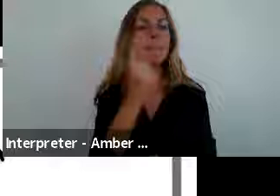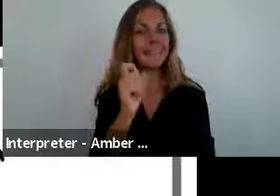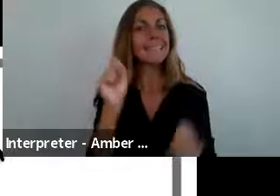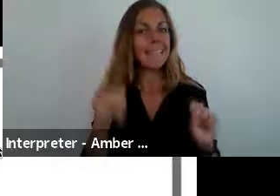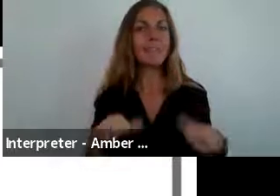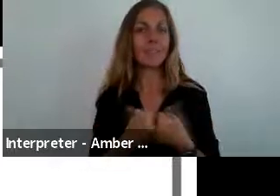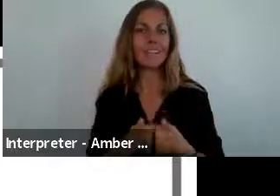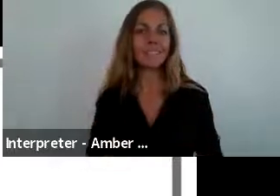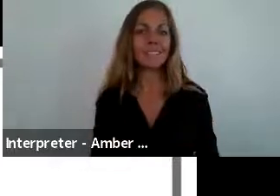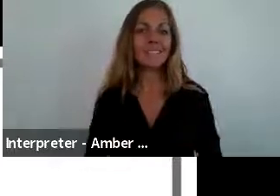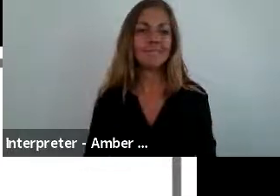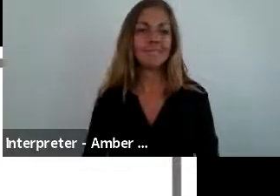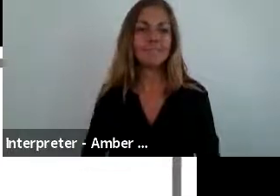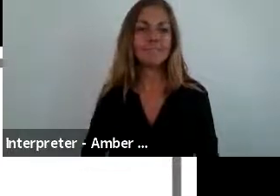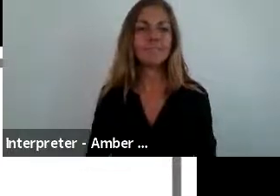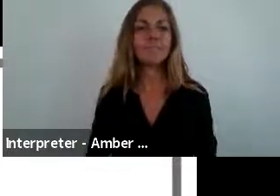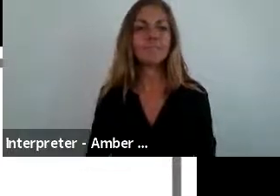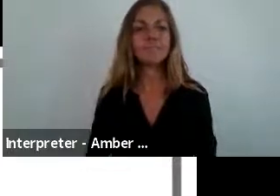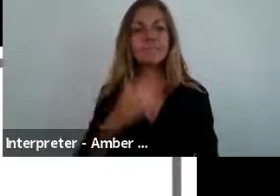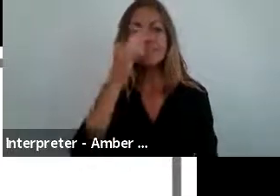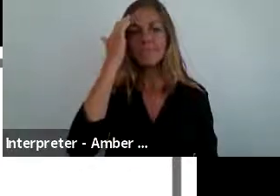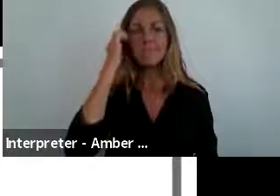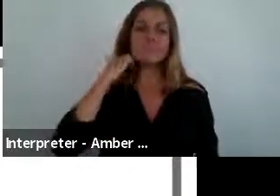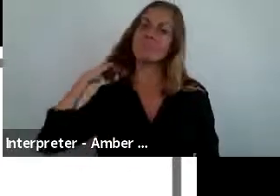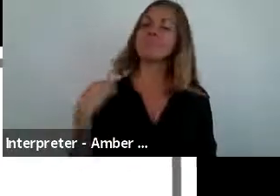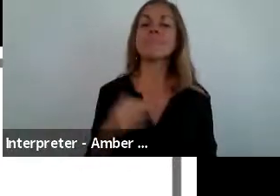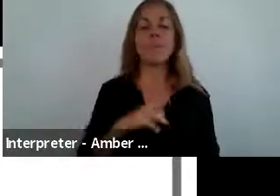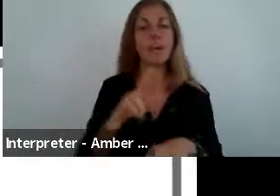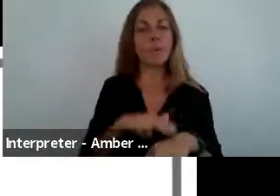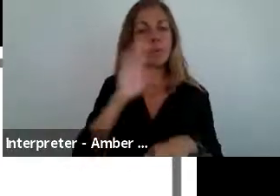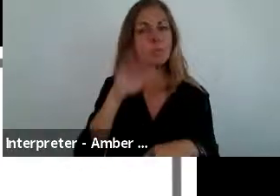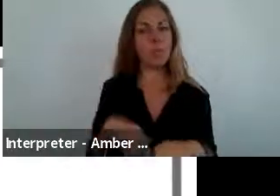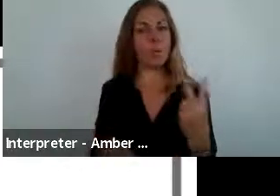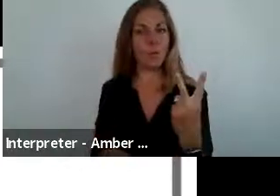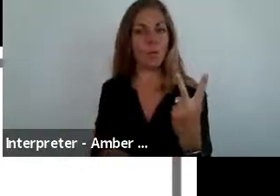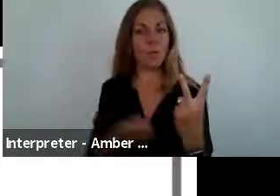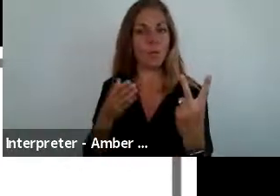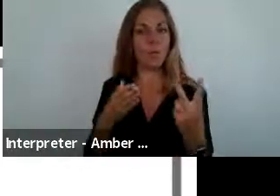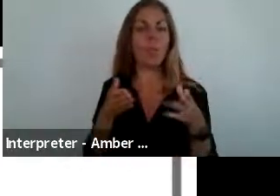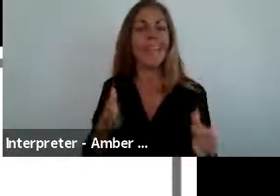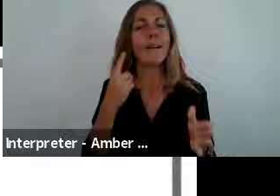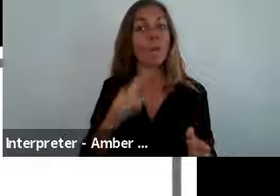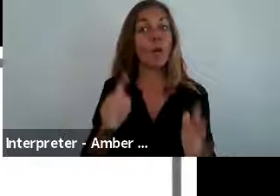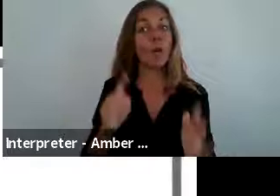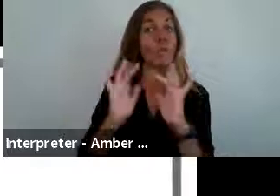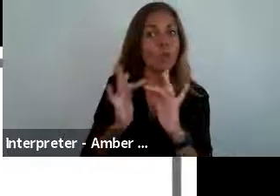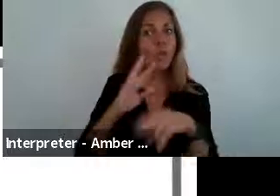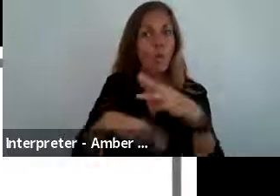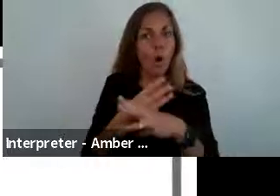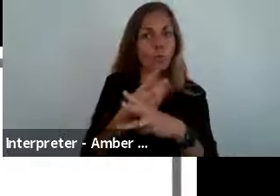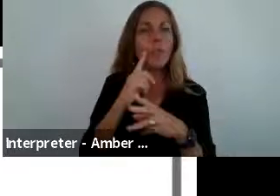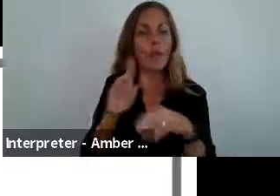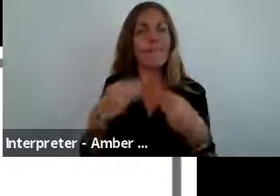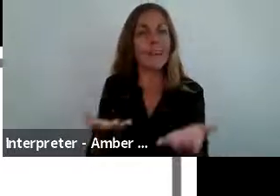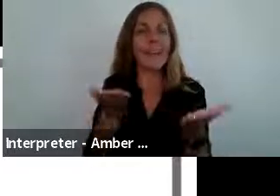challenge. So of course we know the two ways, at least in this virtual world, for providing access. And